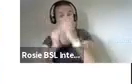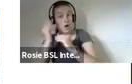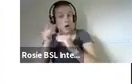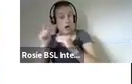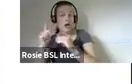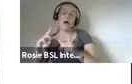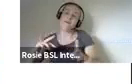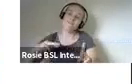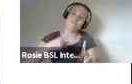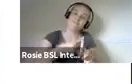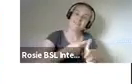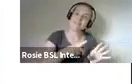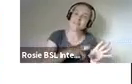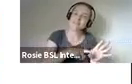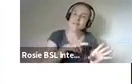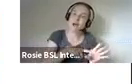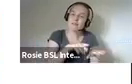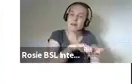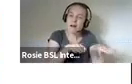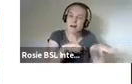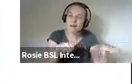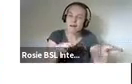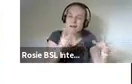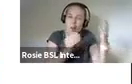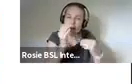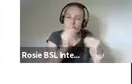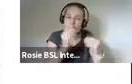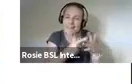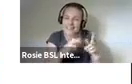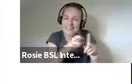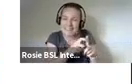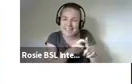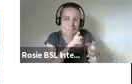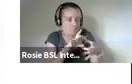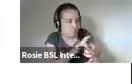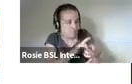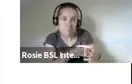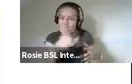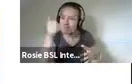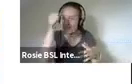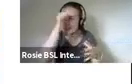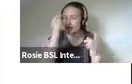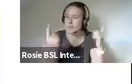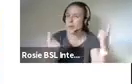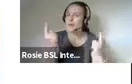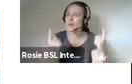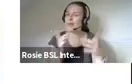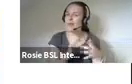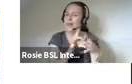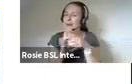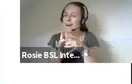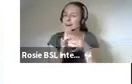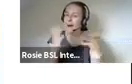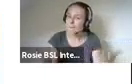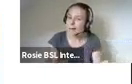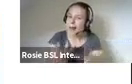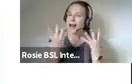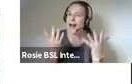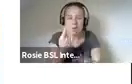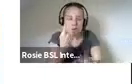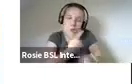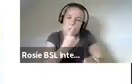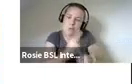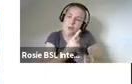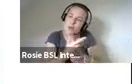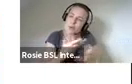learners in the ECD setting, getting to know them, playing with them, and talking to them, so that